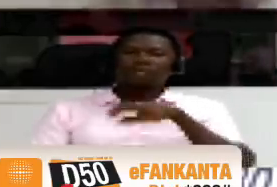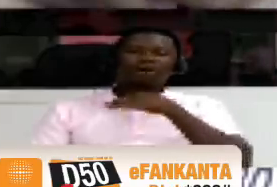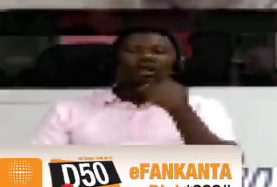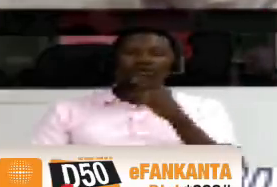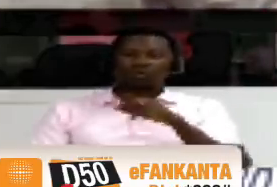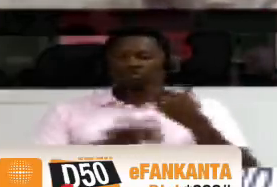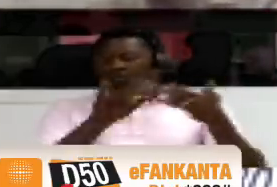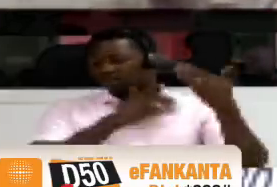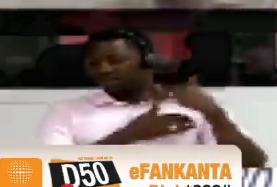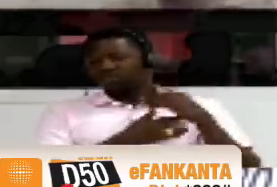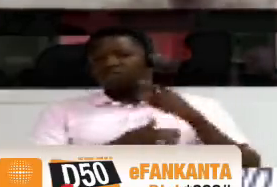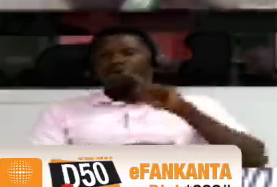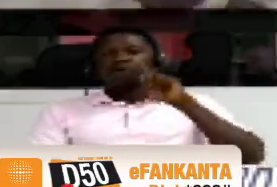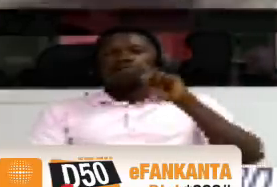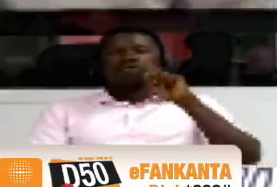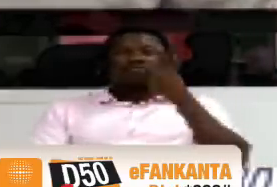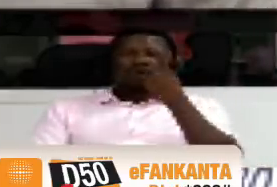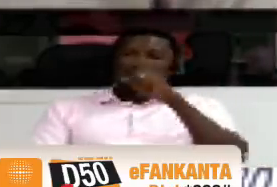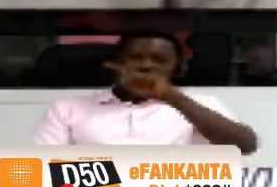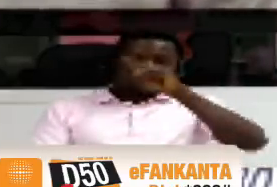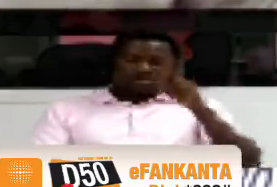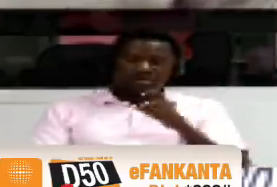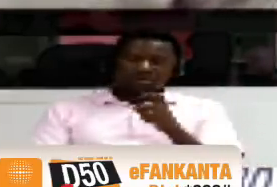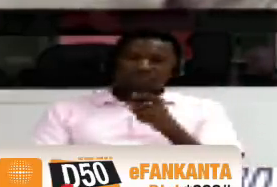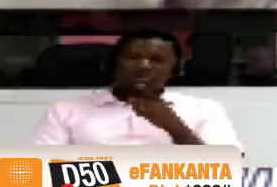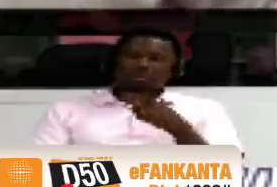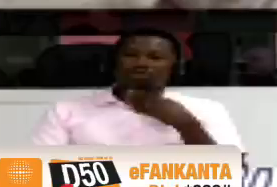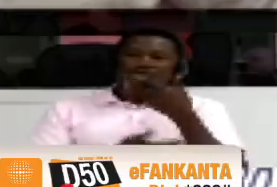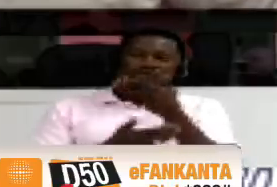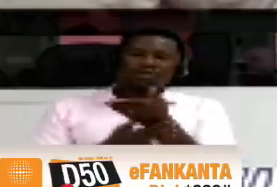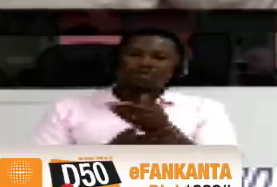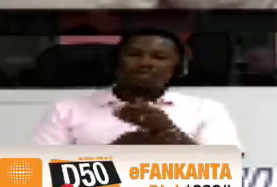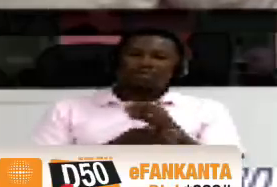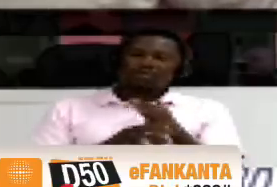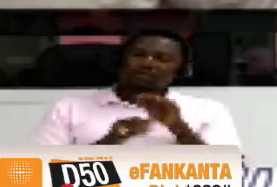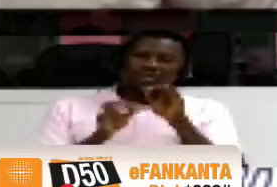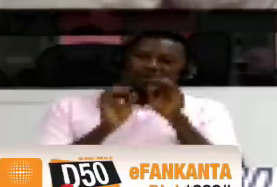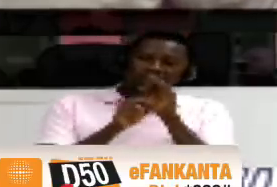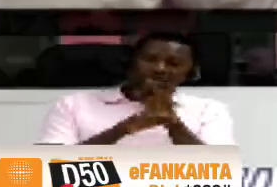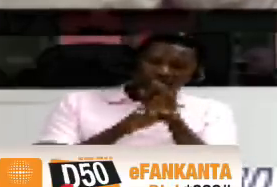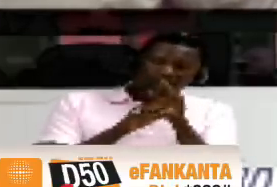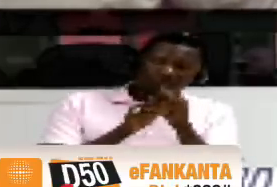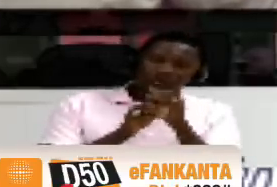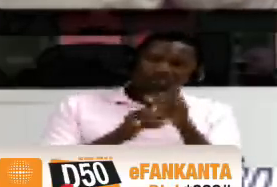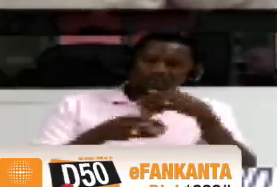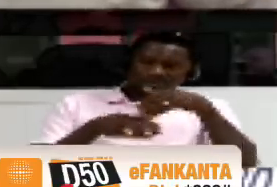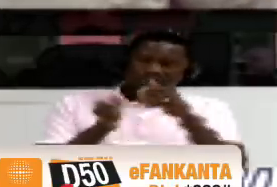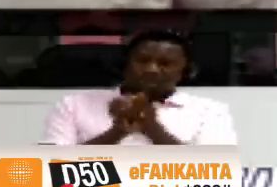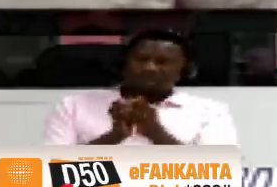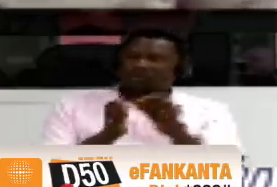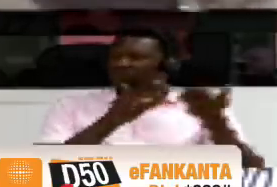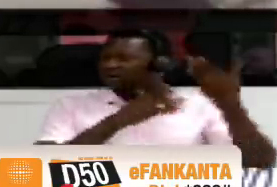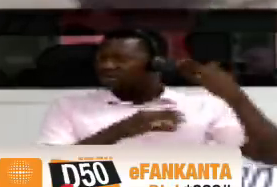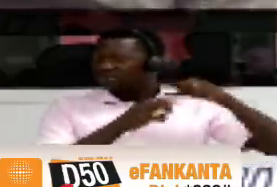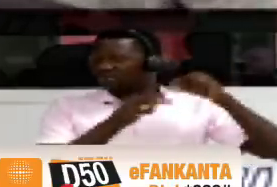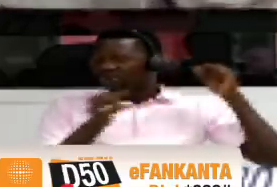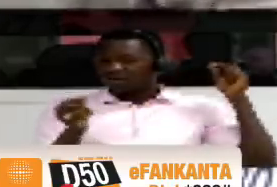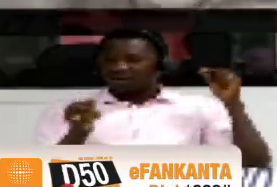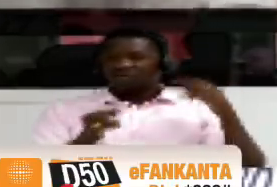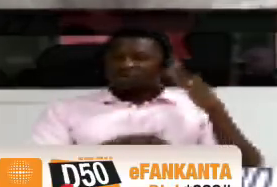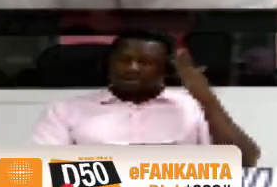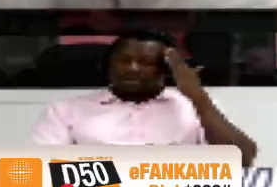my first question is, since you've been in the education sector for long, I want to know whether there is